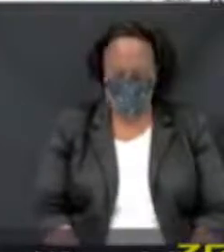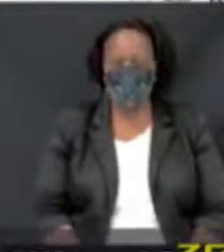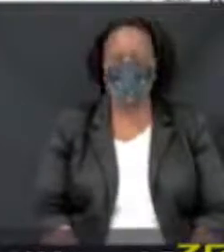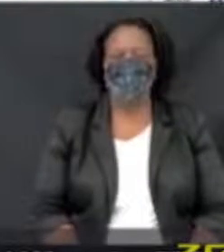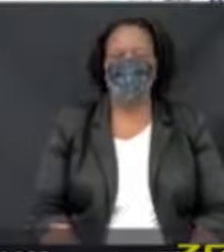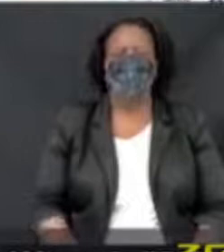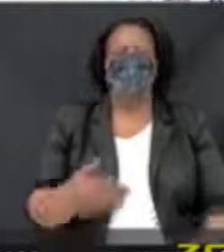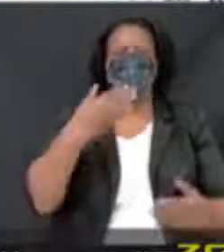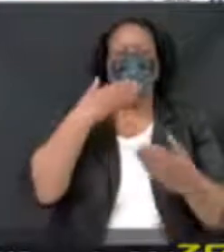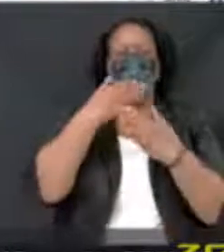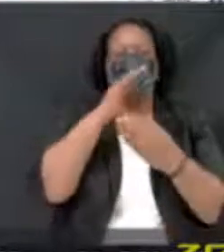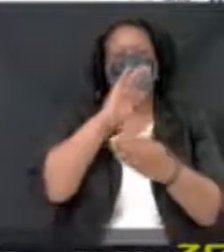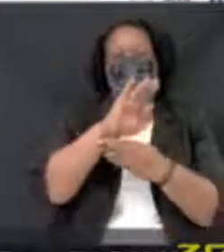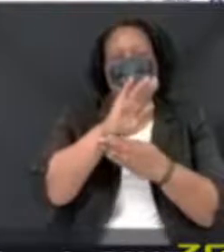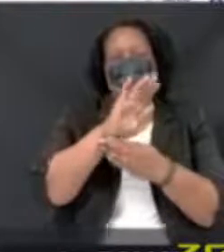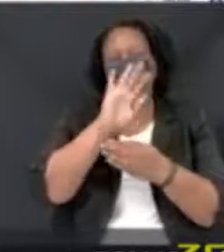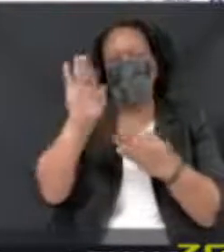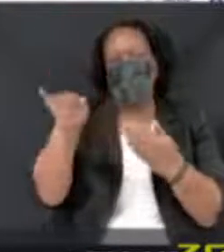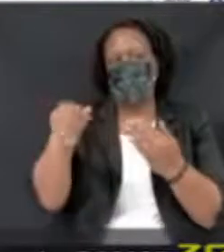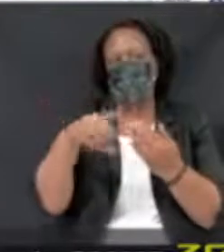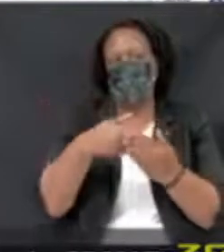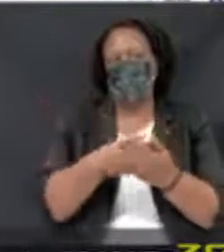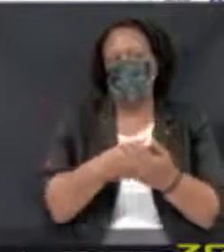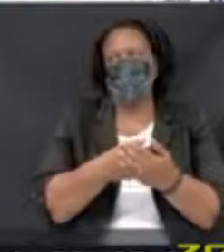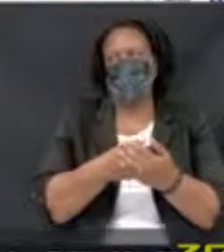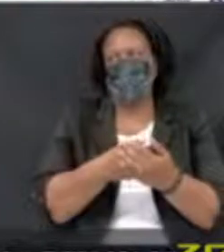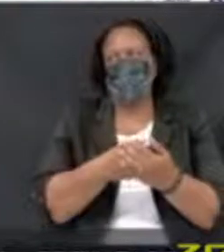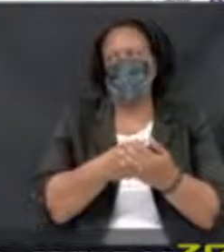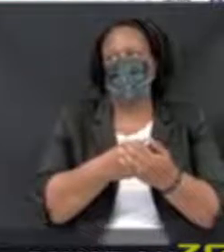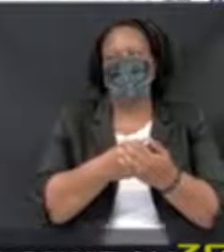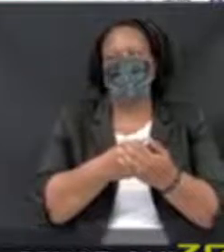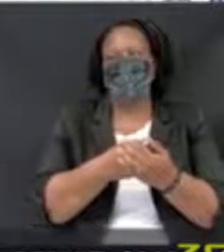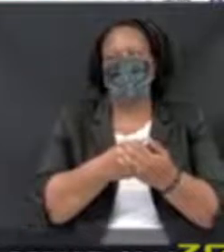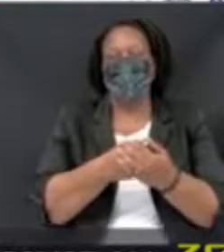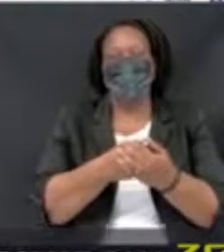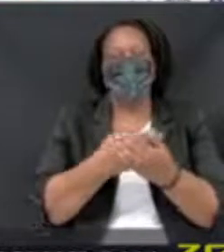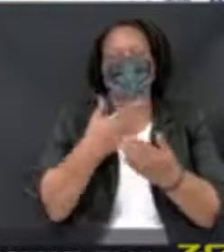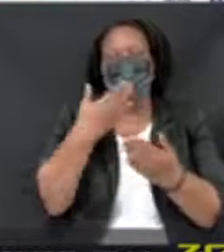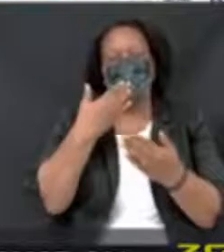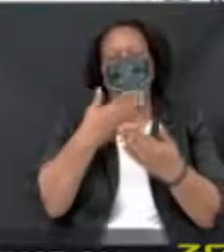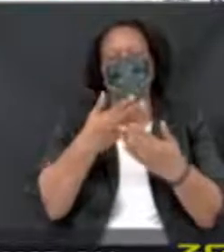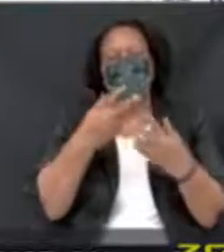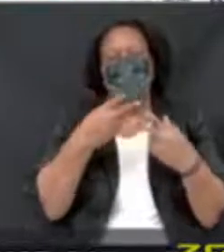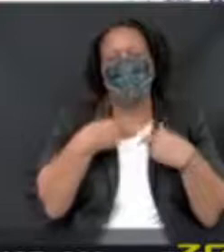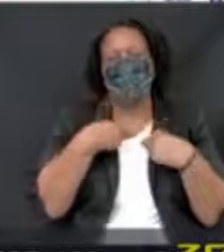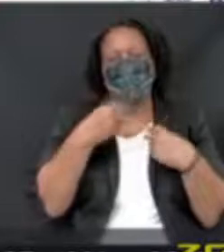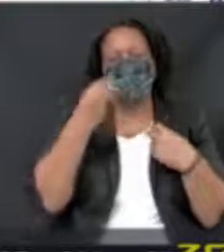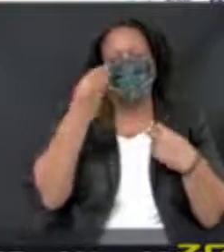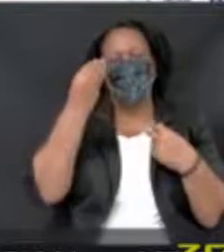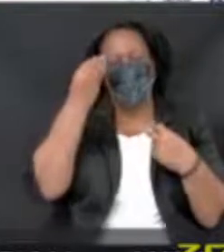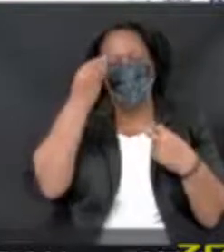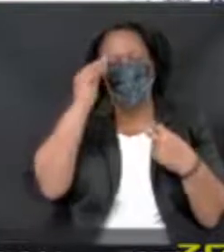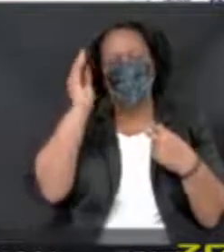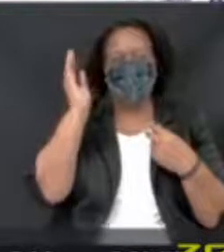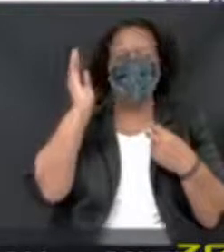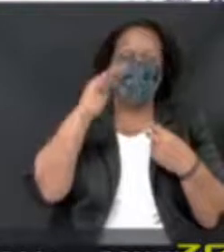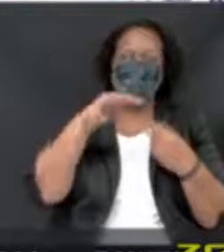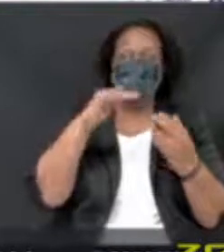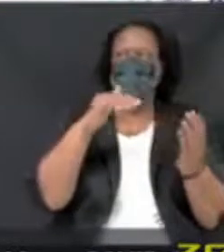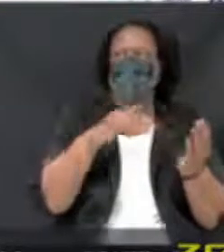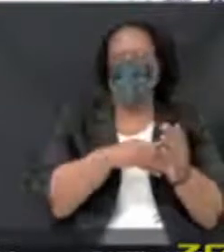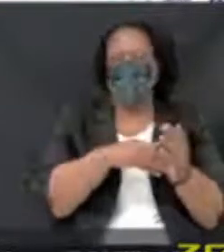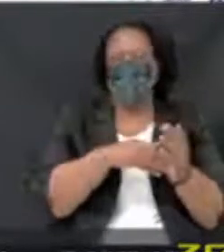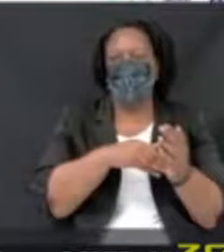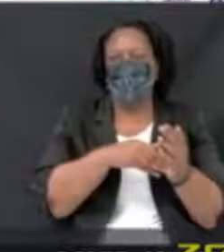Pleasant good evening to all, and Mr. Williams, it's a pleasure to have you back. We hope that you had a very successful